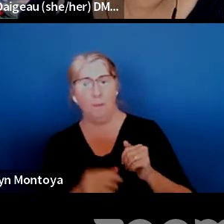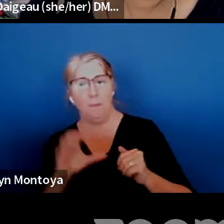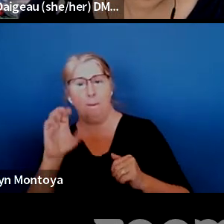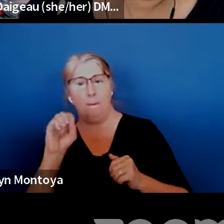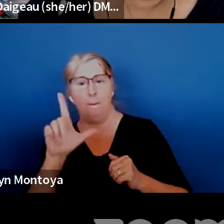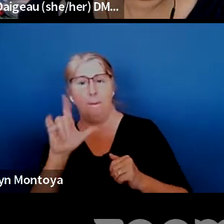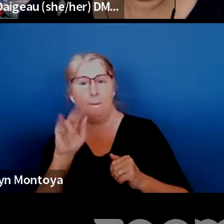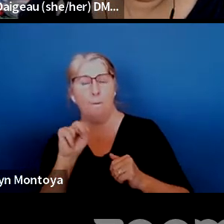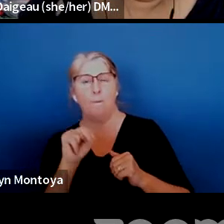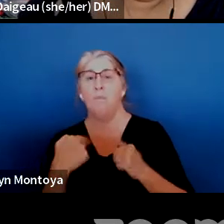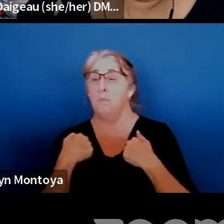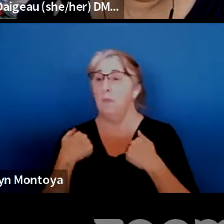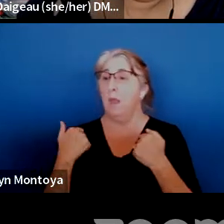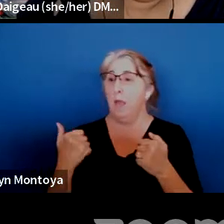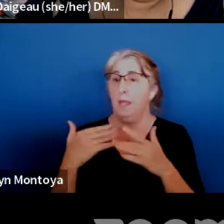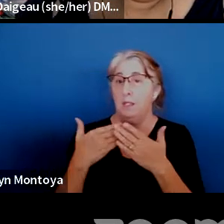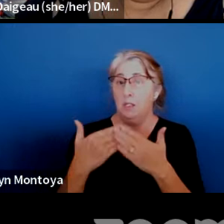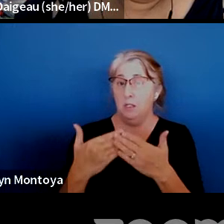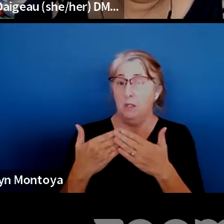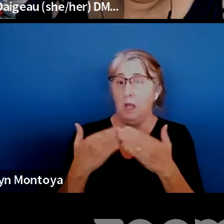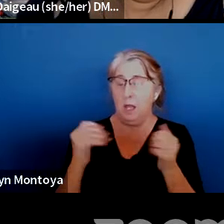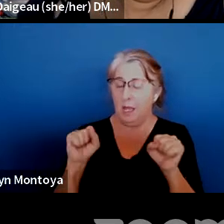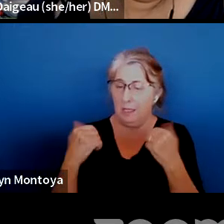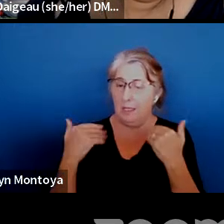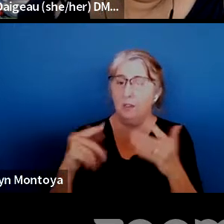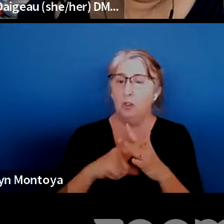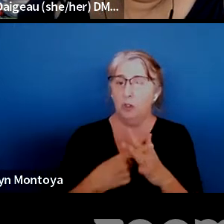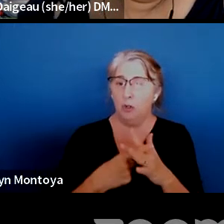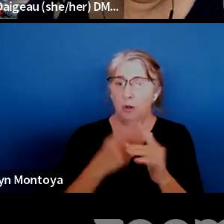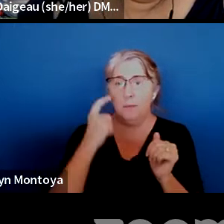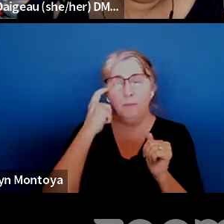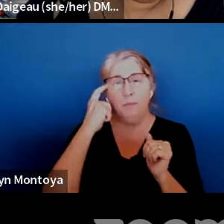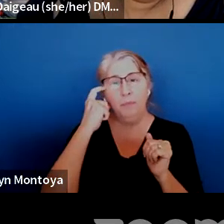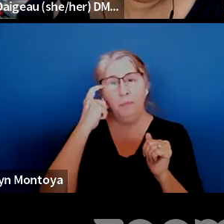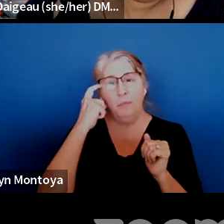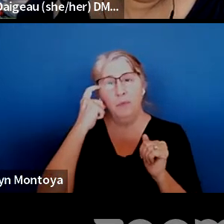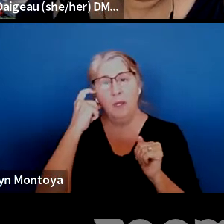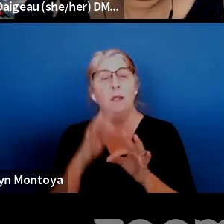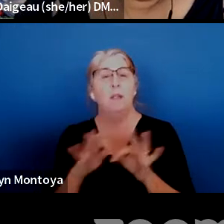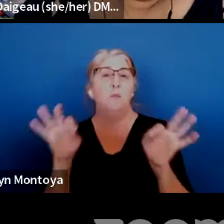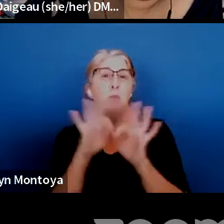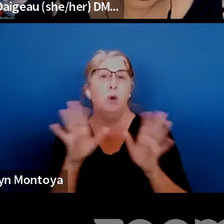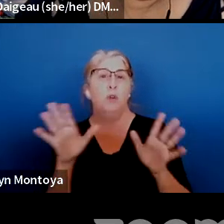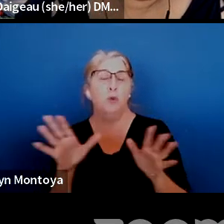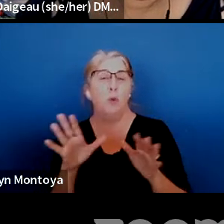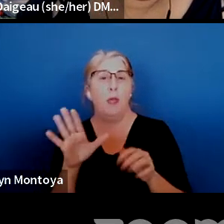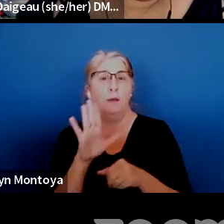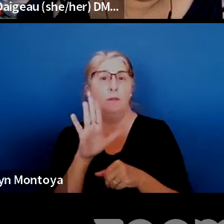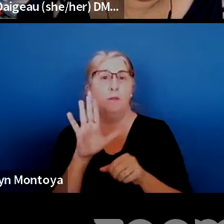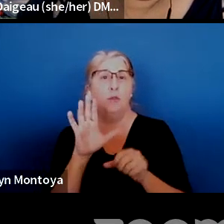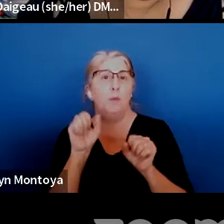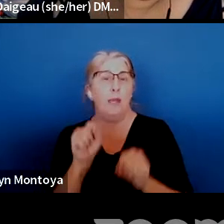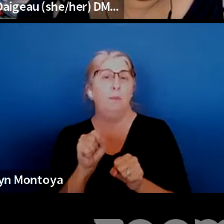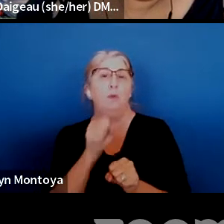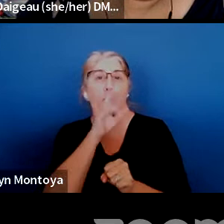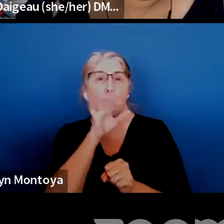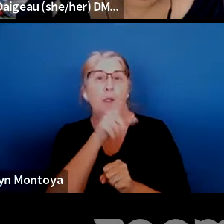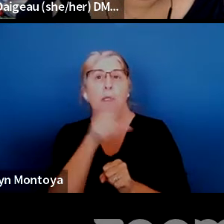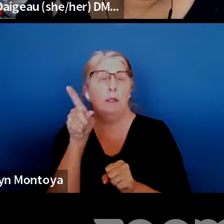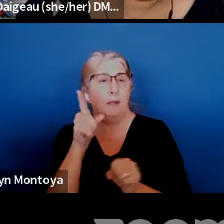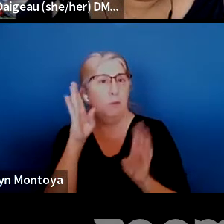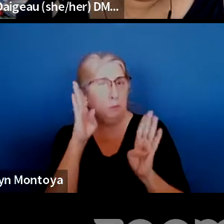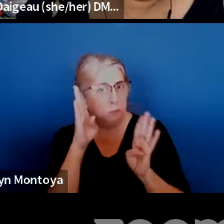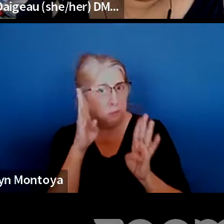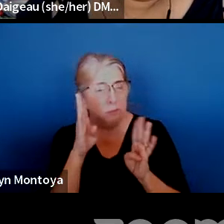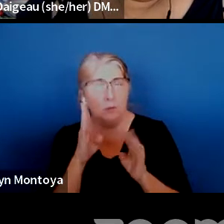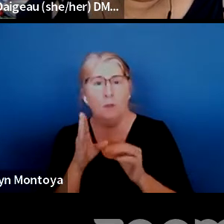to have a relationship to make sure that you can have a voice at the table or in the discussion. Elected reps may